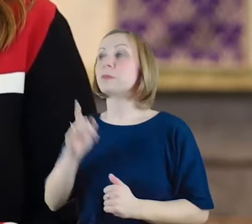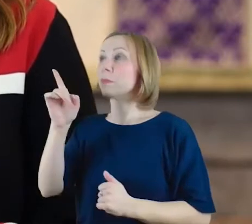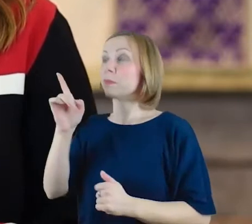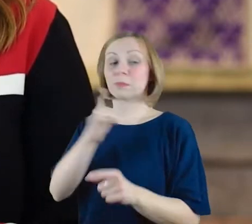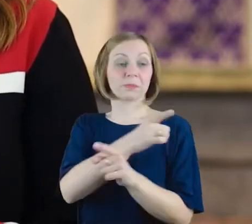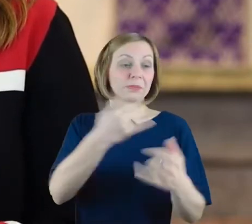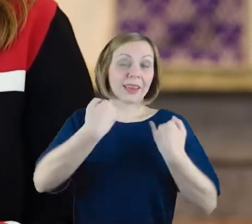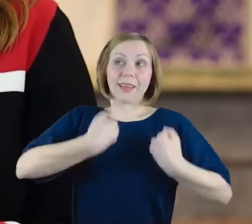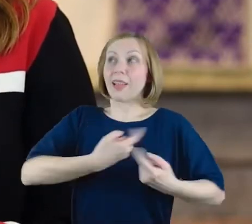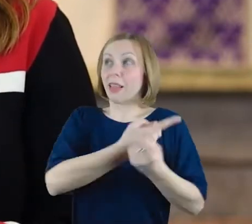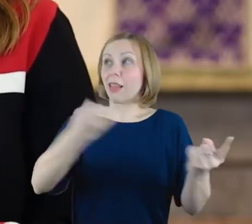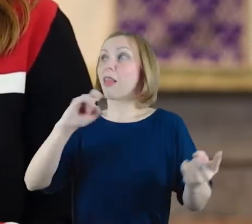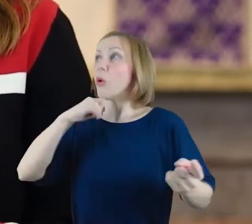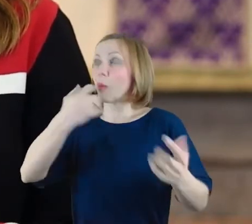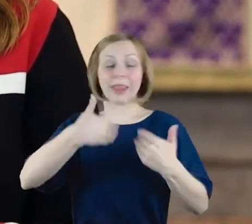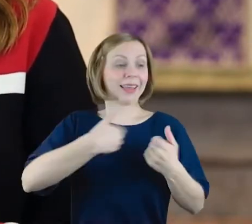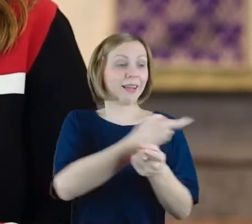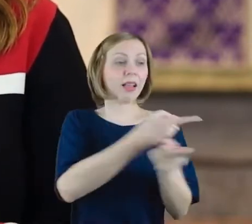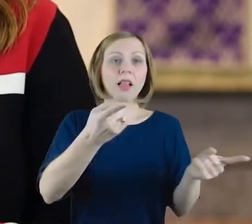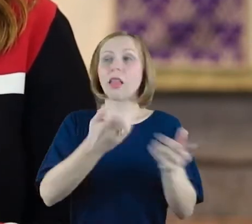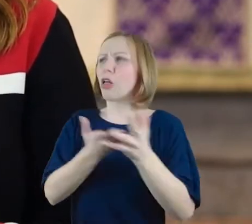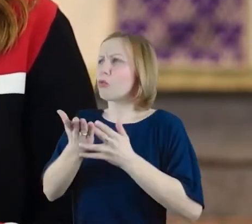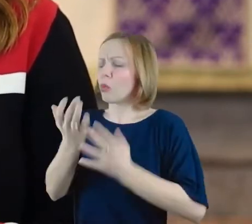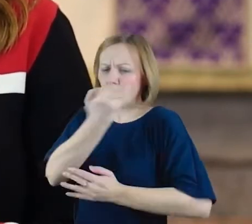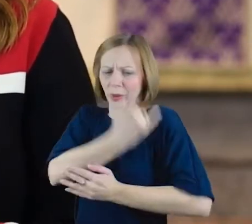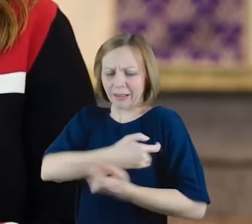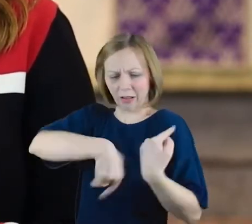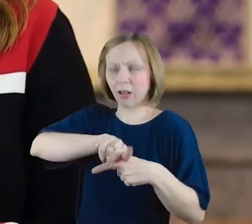Healer of the sick, you give strength in our weakness.